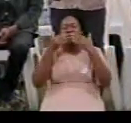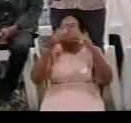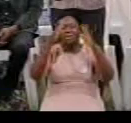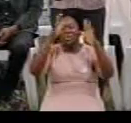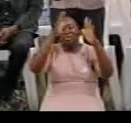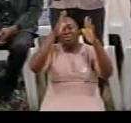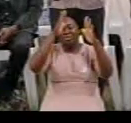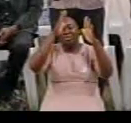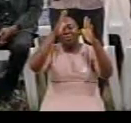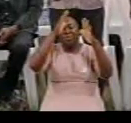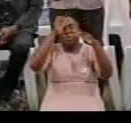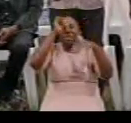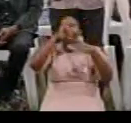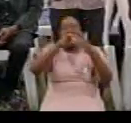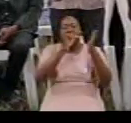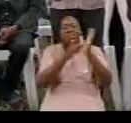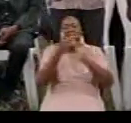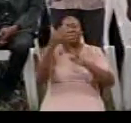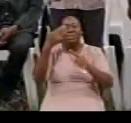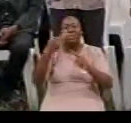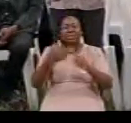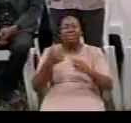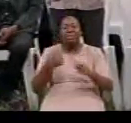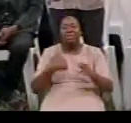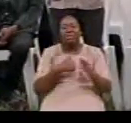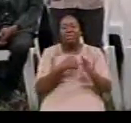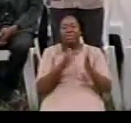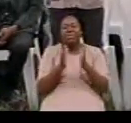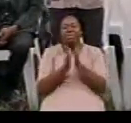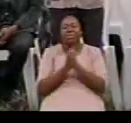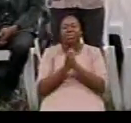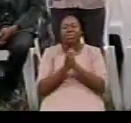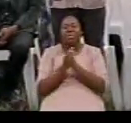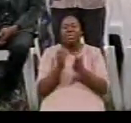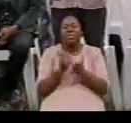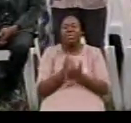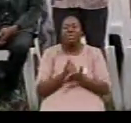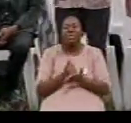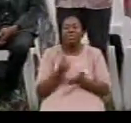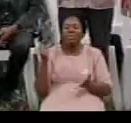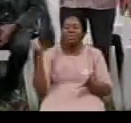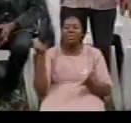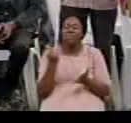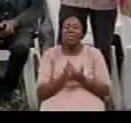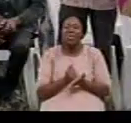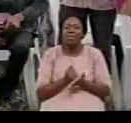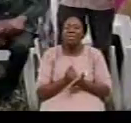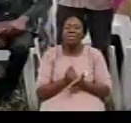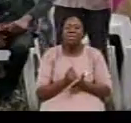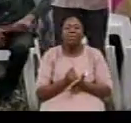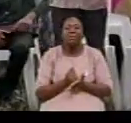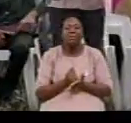Father. In Jesus' name, we pray.